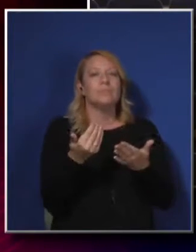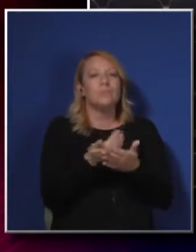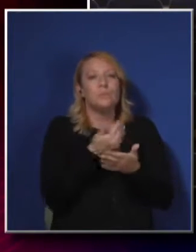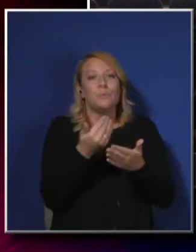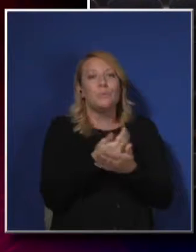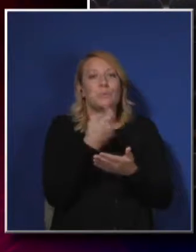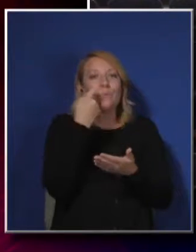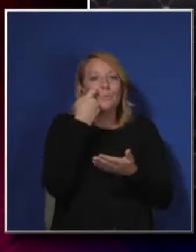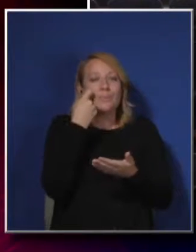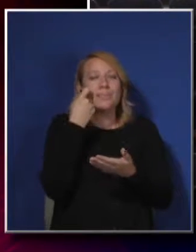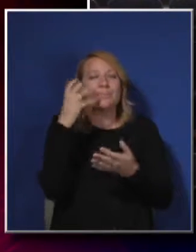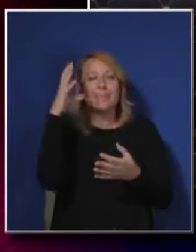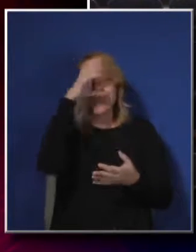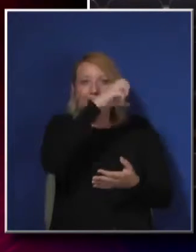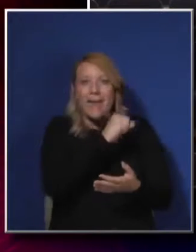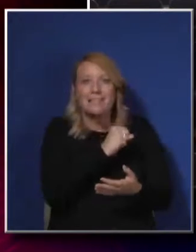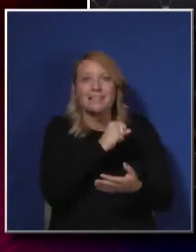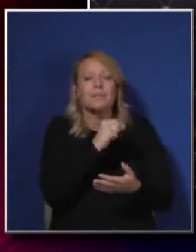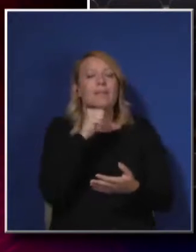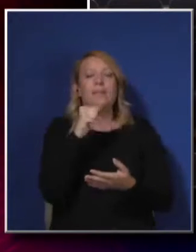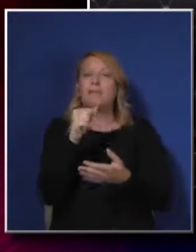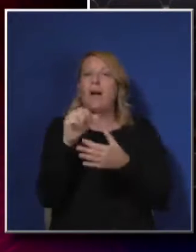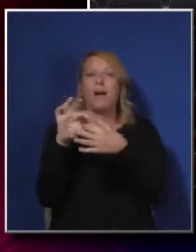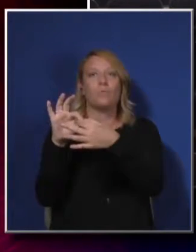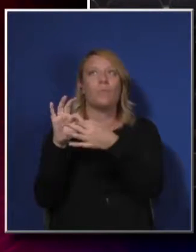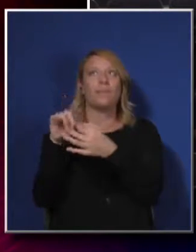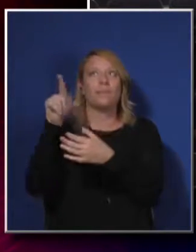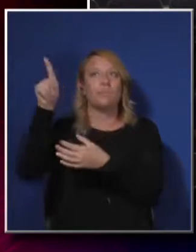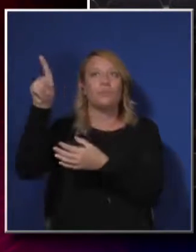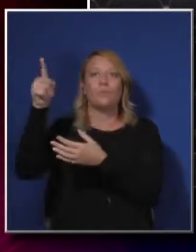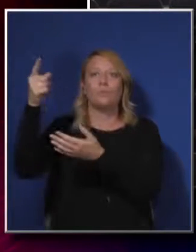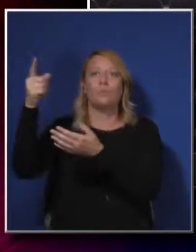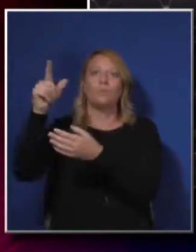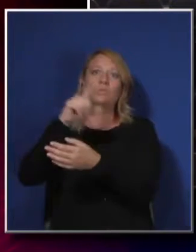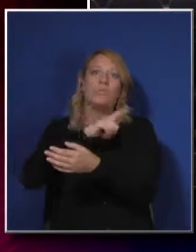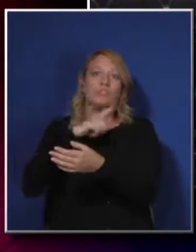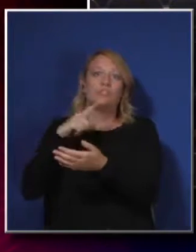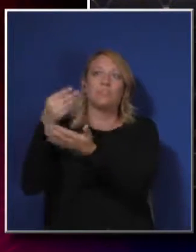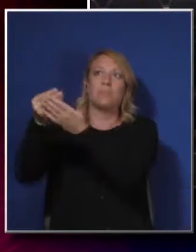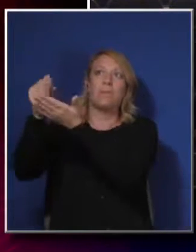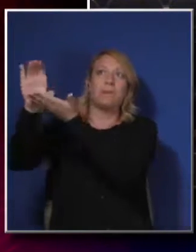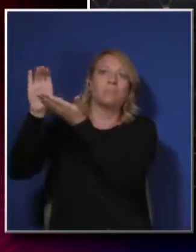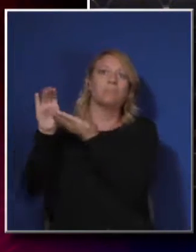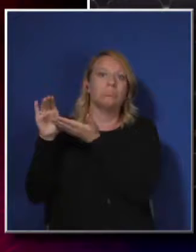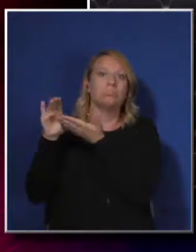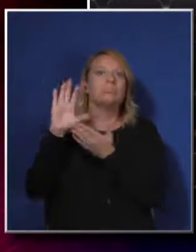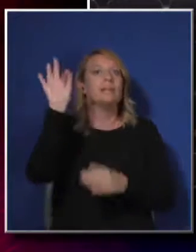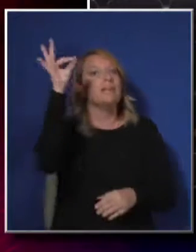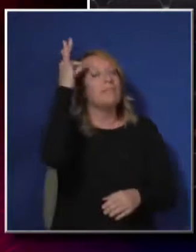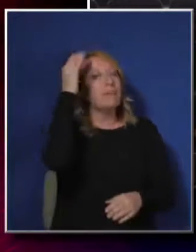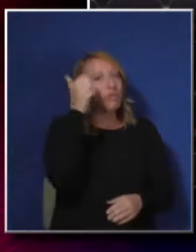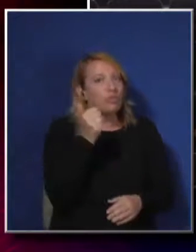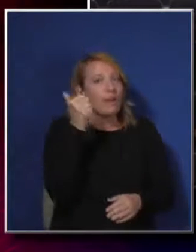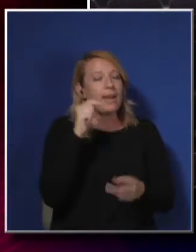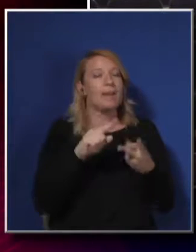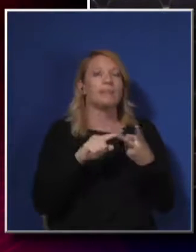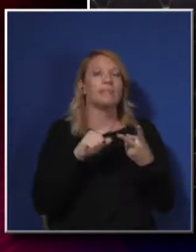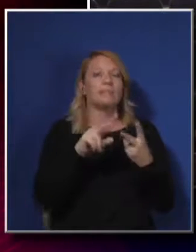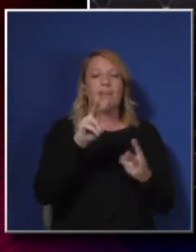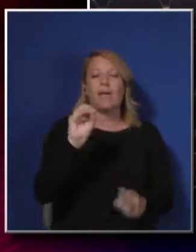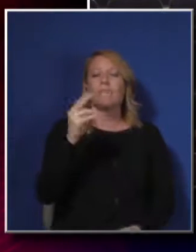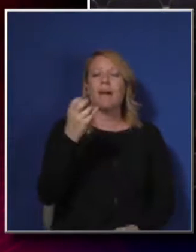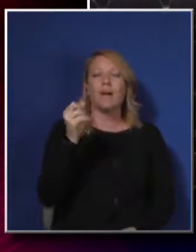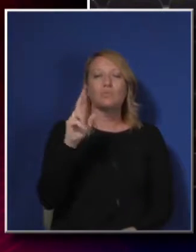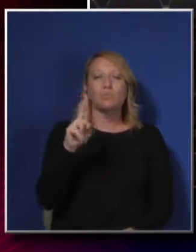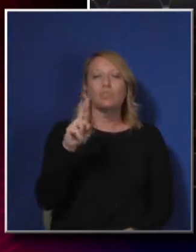estimates related to our non-appropriated funding sources, such as our federal grants, vouchers, and fee-for-service revenues as